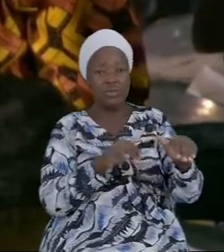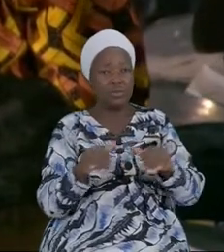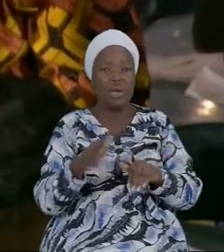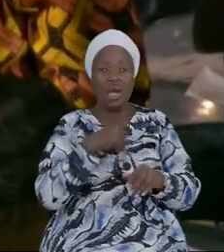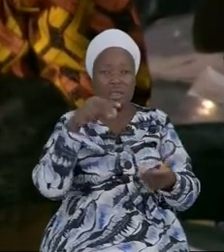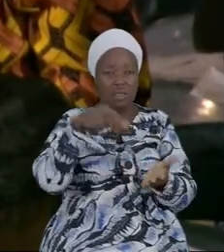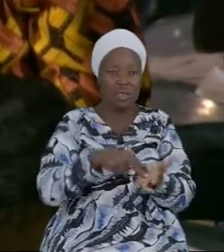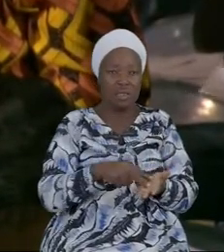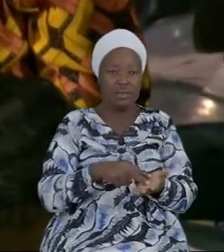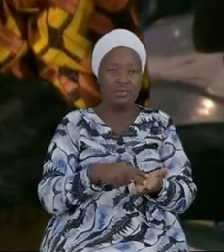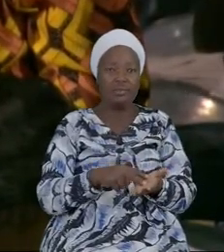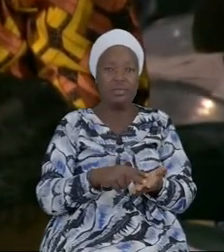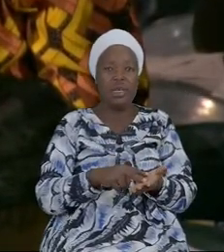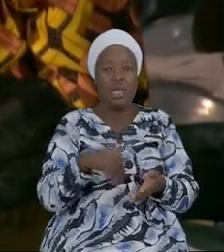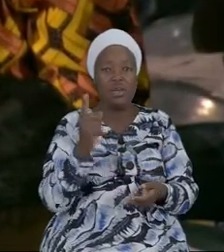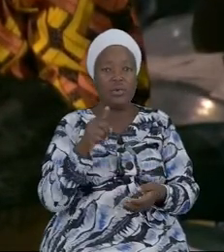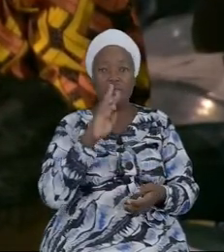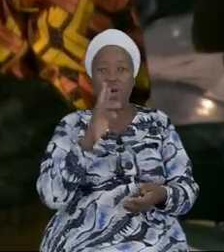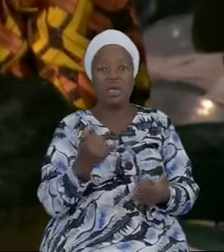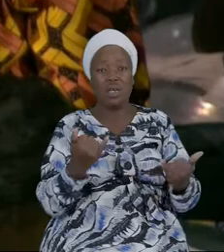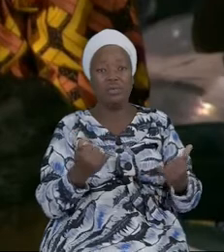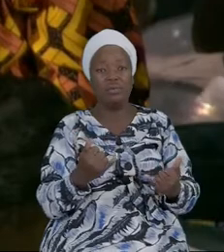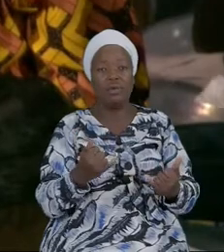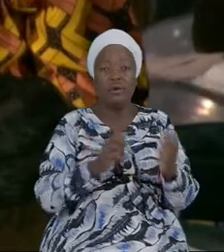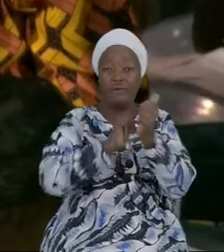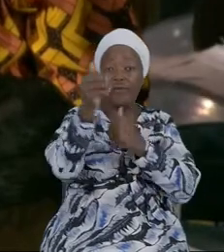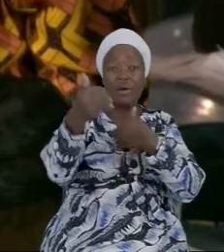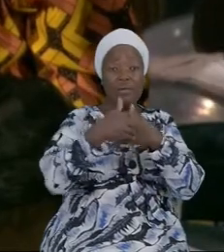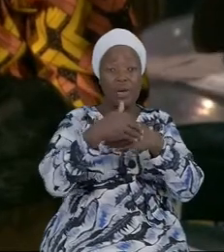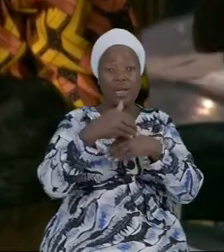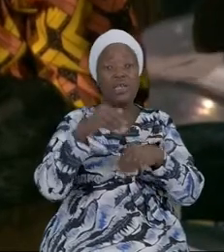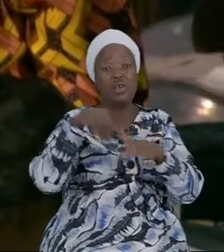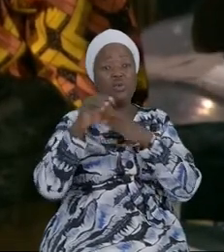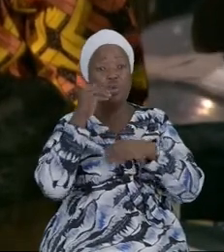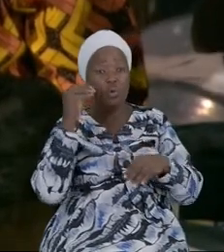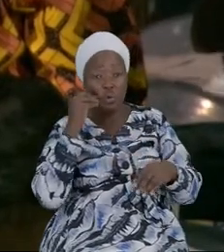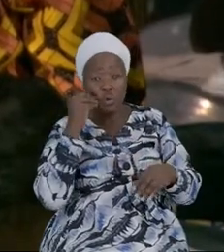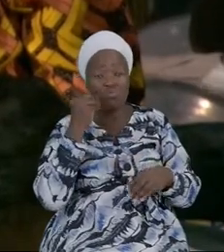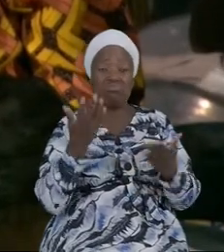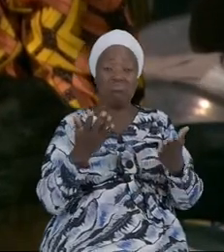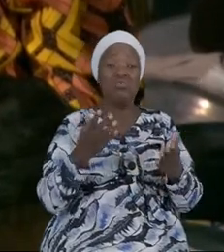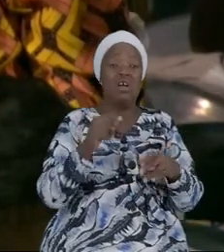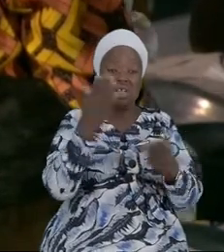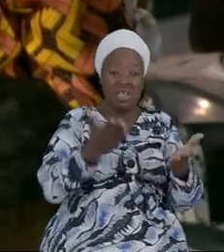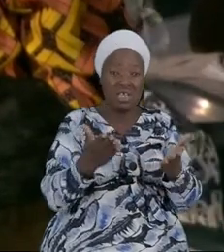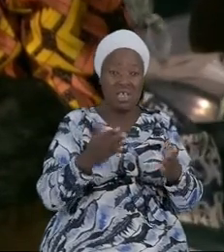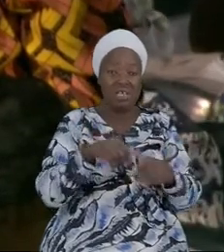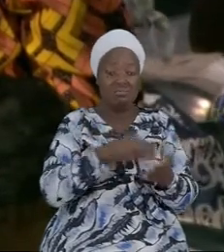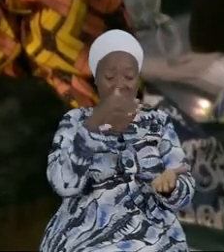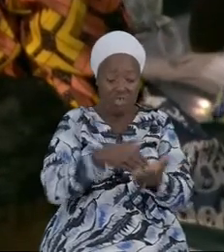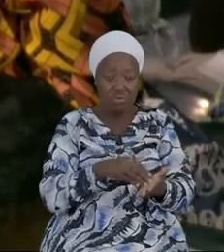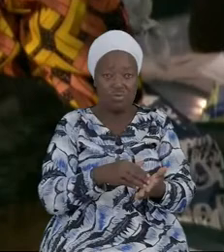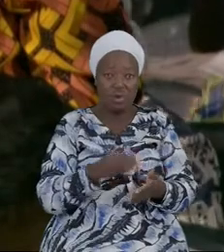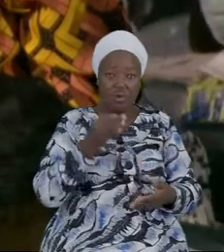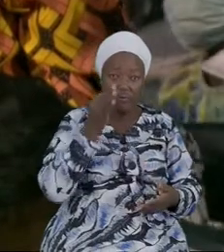stand up wherever you are, anywhere, far at the back, near the front, or in the middle, on the